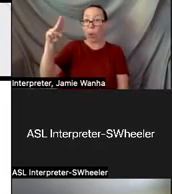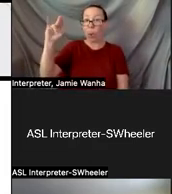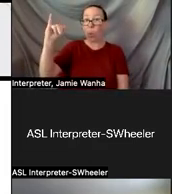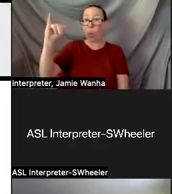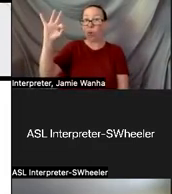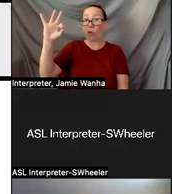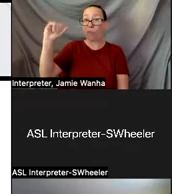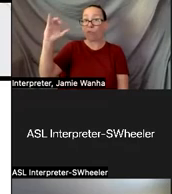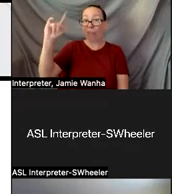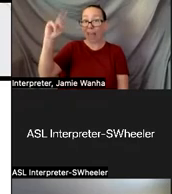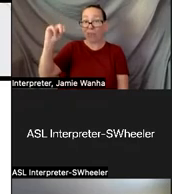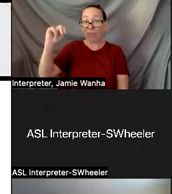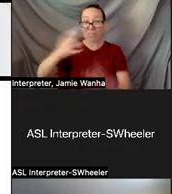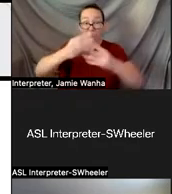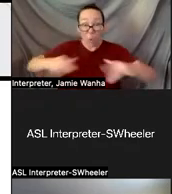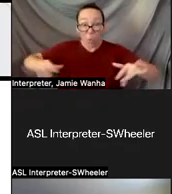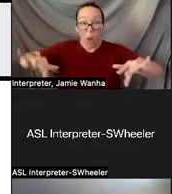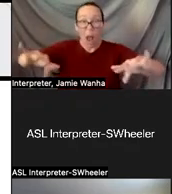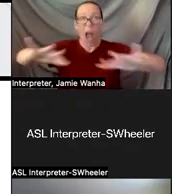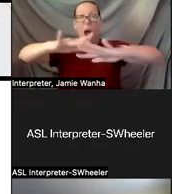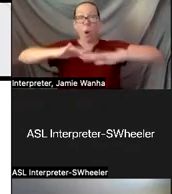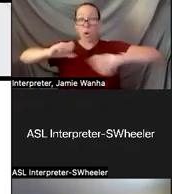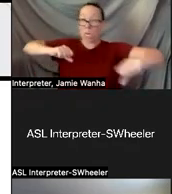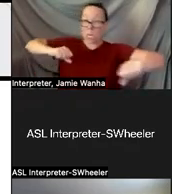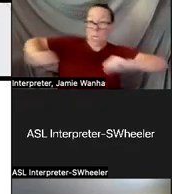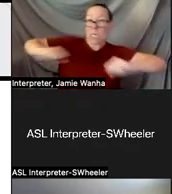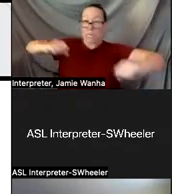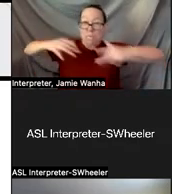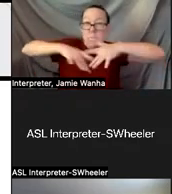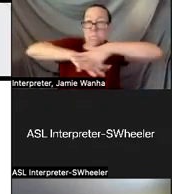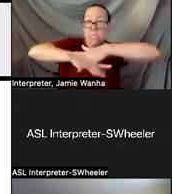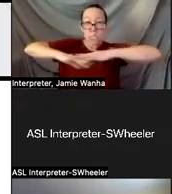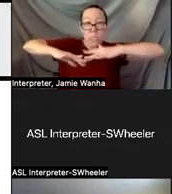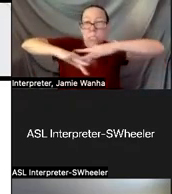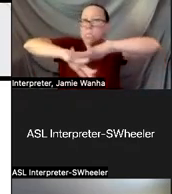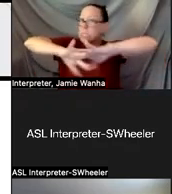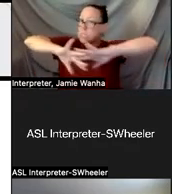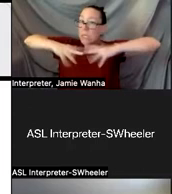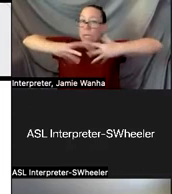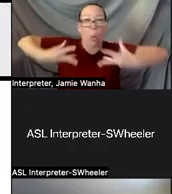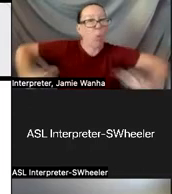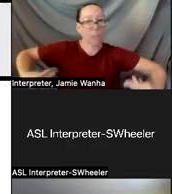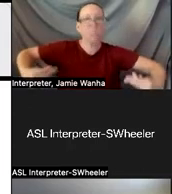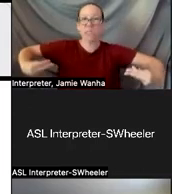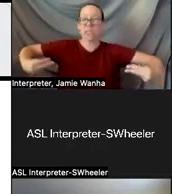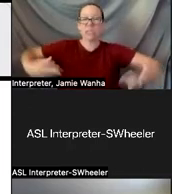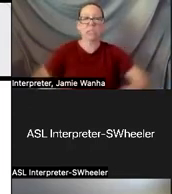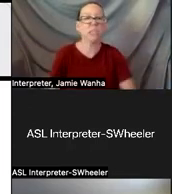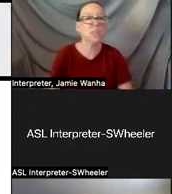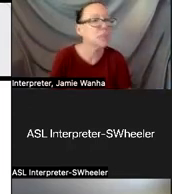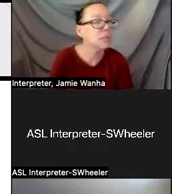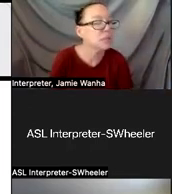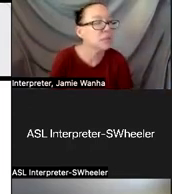two, in those years, the Rose Canyon Fault was considered inactive, okay? So these